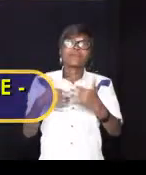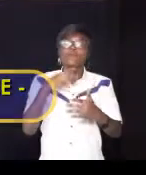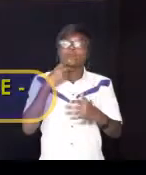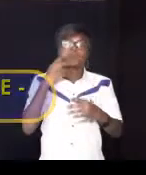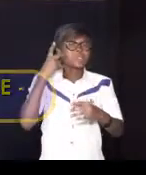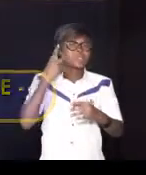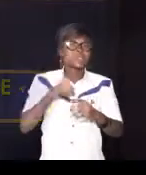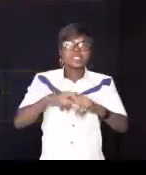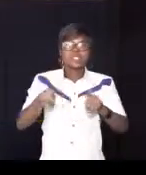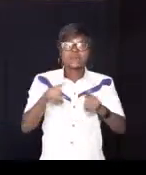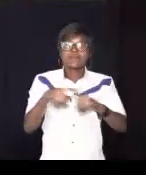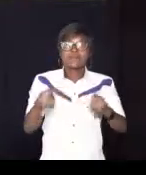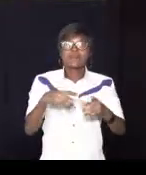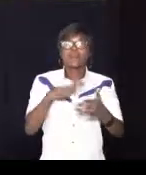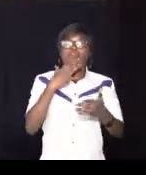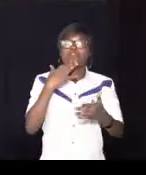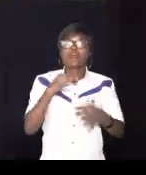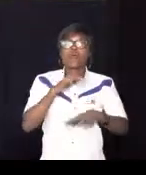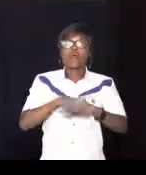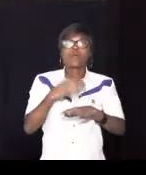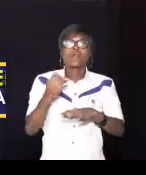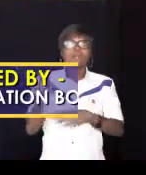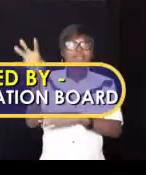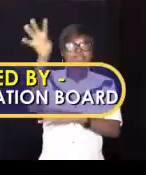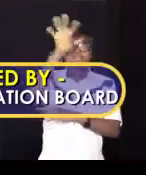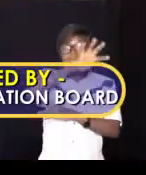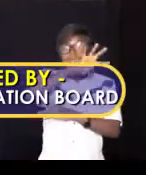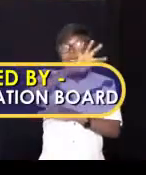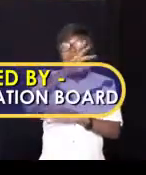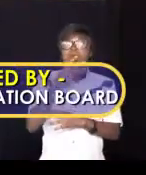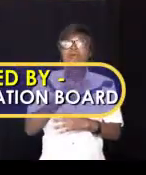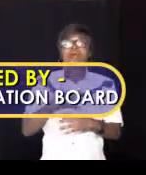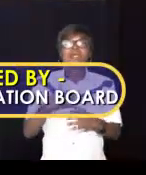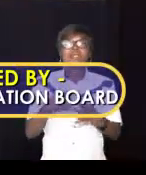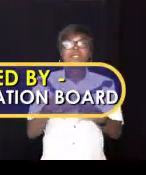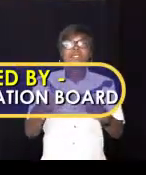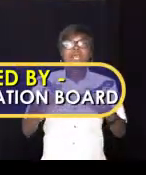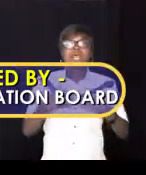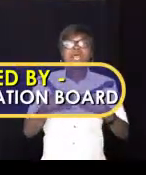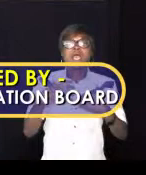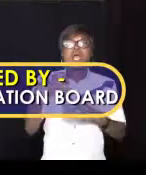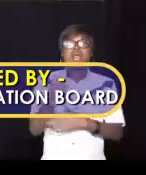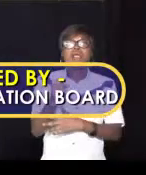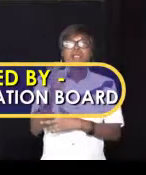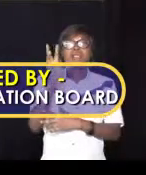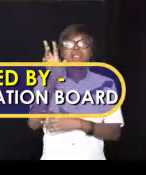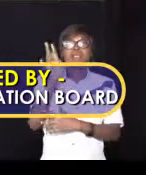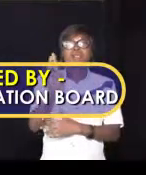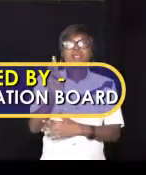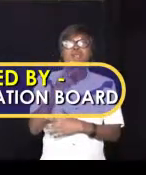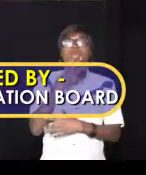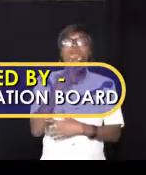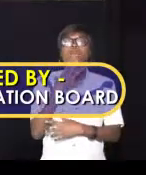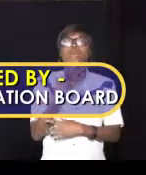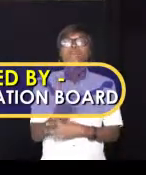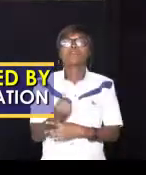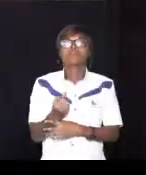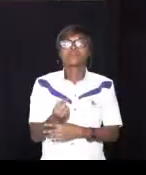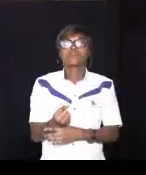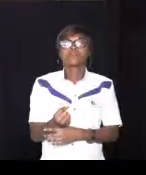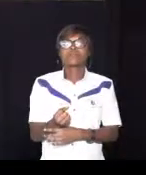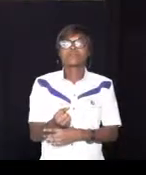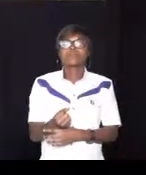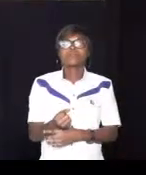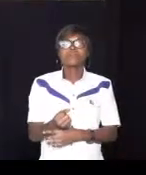different colors in the sky like this. This is the rainbow, and it has 7 colors that I've listed.